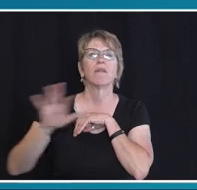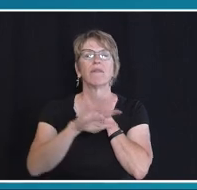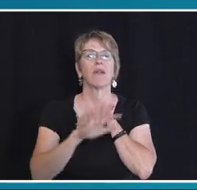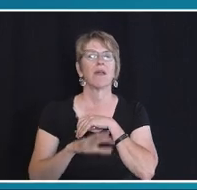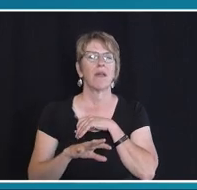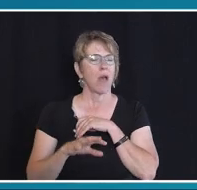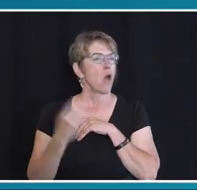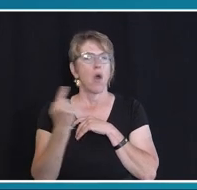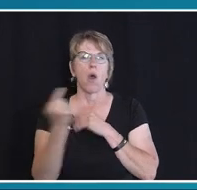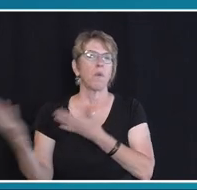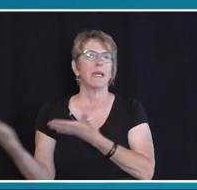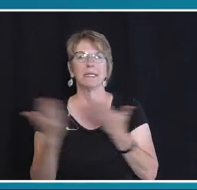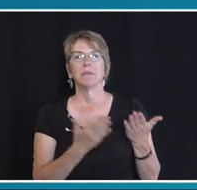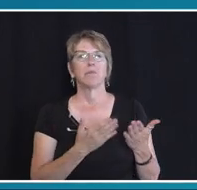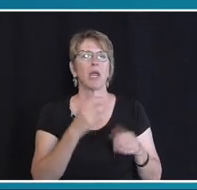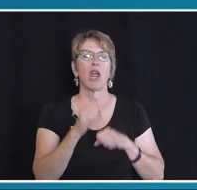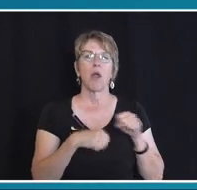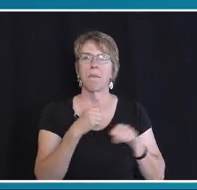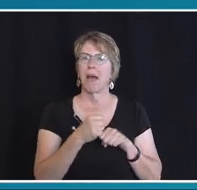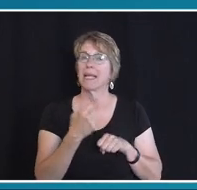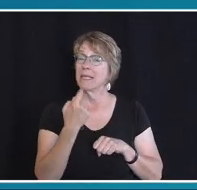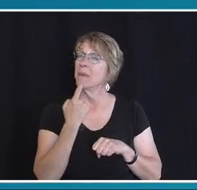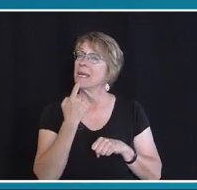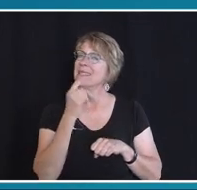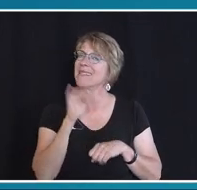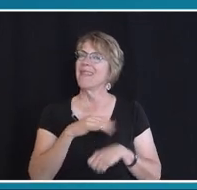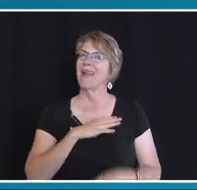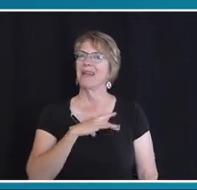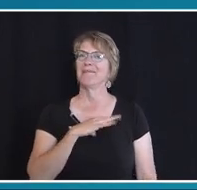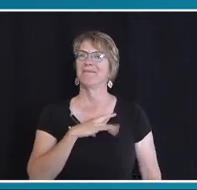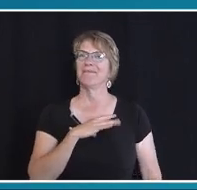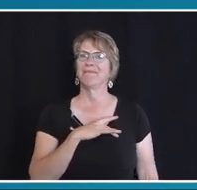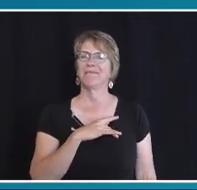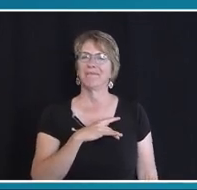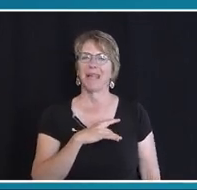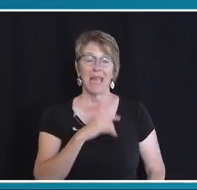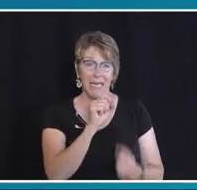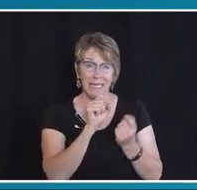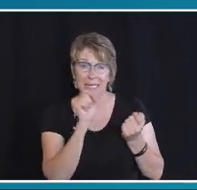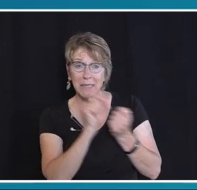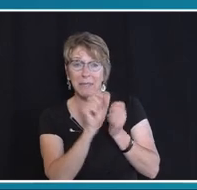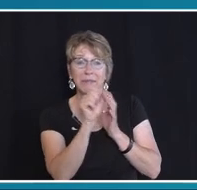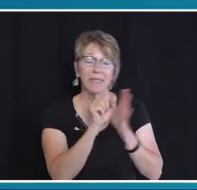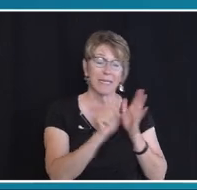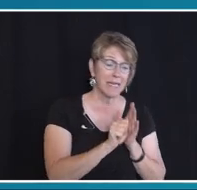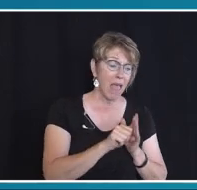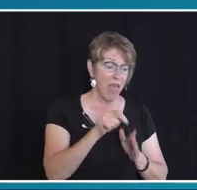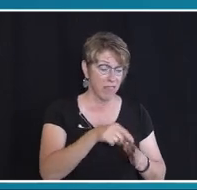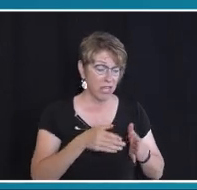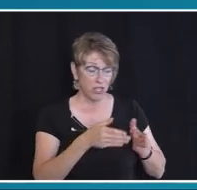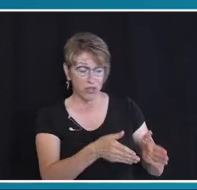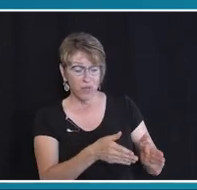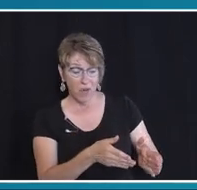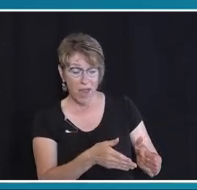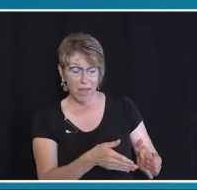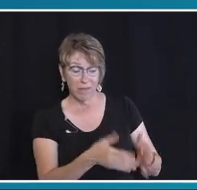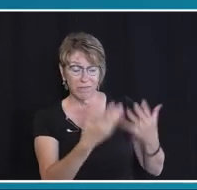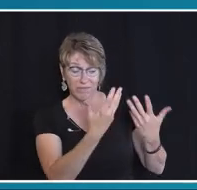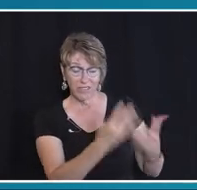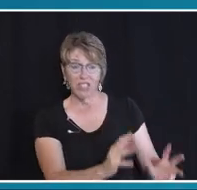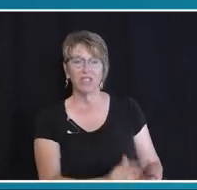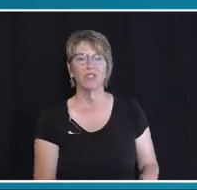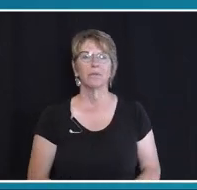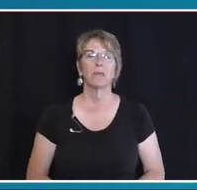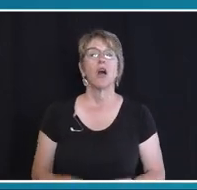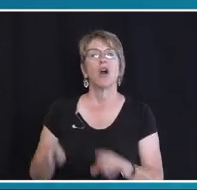the cool things that we can say we did in this particular state is we rode this trail. And we do a lot of riding right